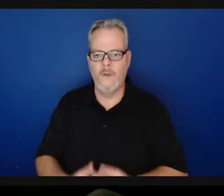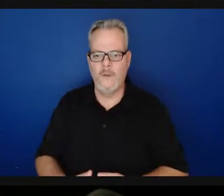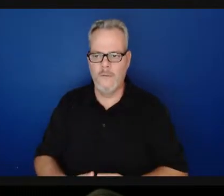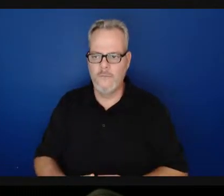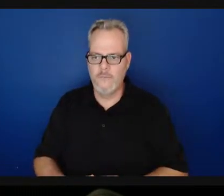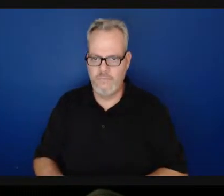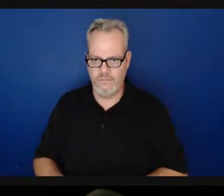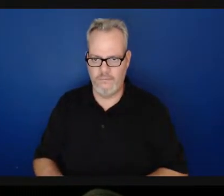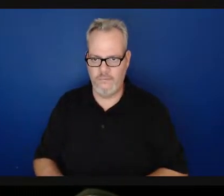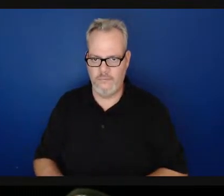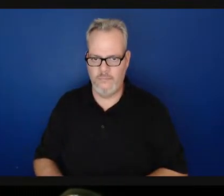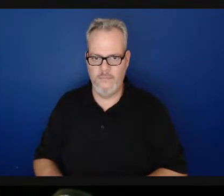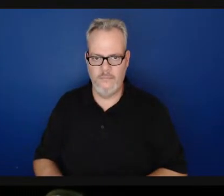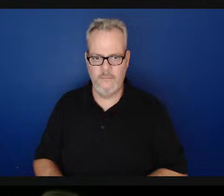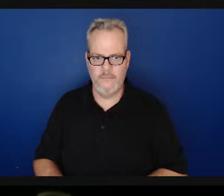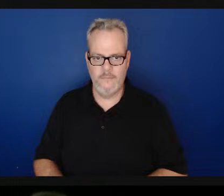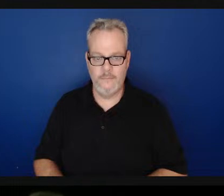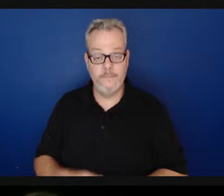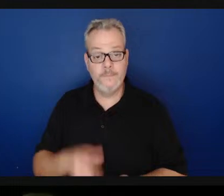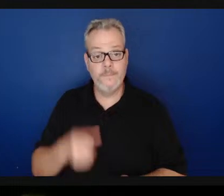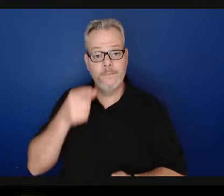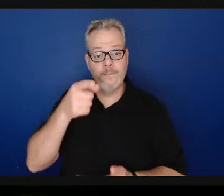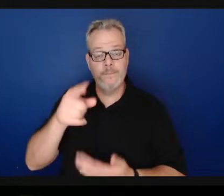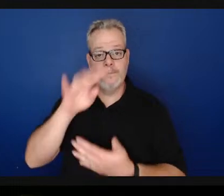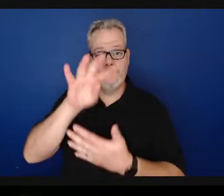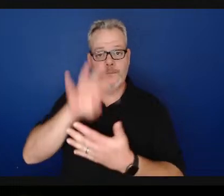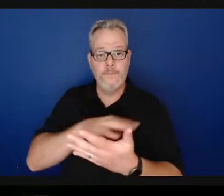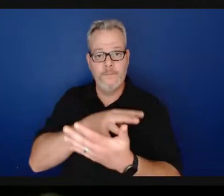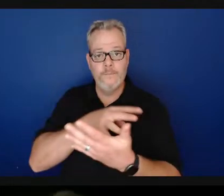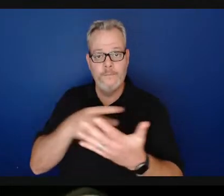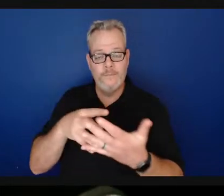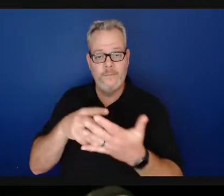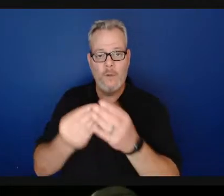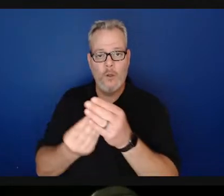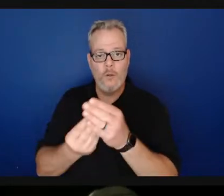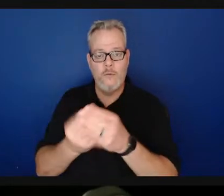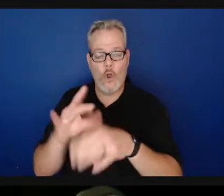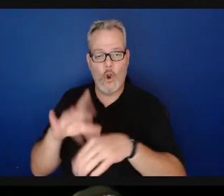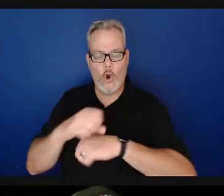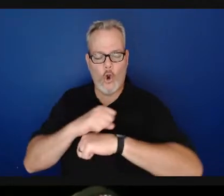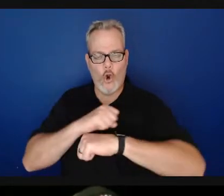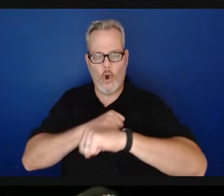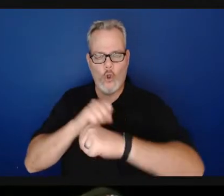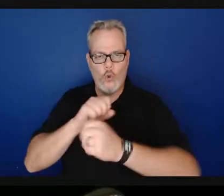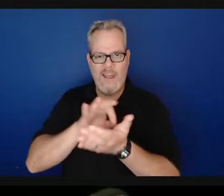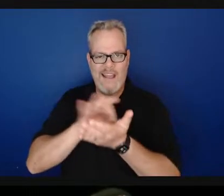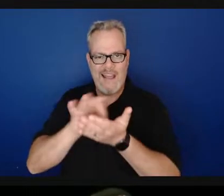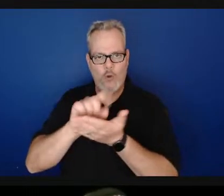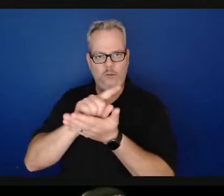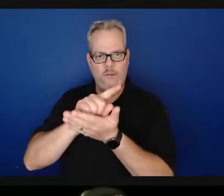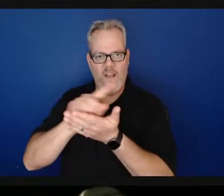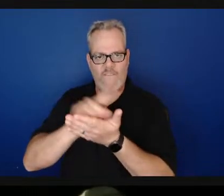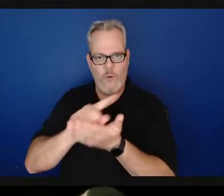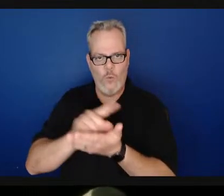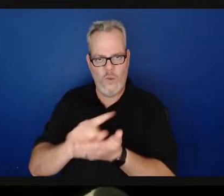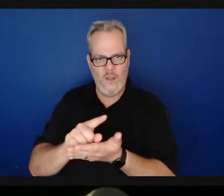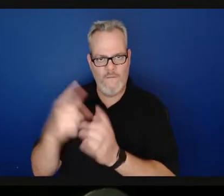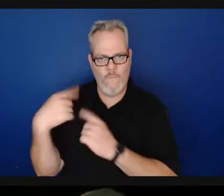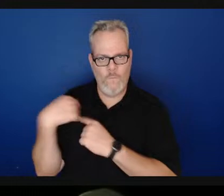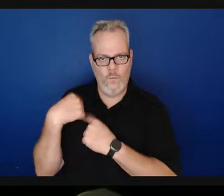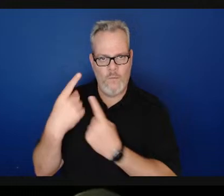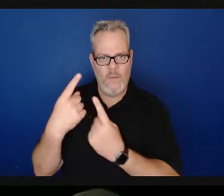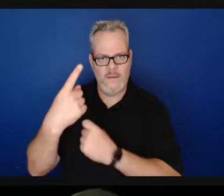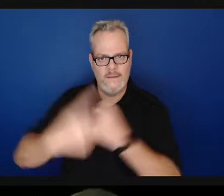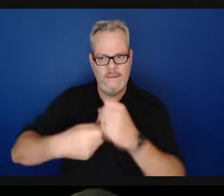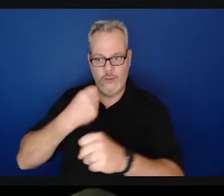And you can see here's the earthquake counts per week over the last year. So here you can see more clearly since the buildup in December, which